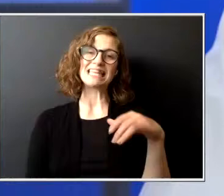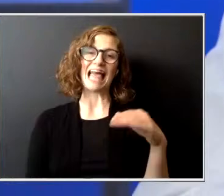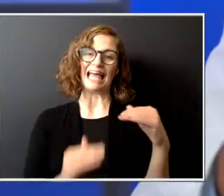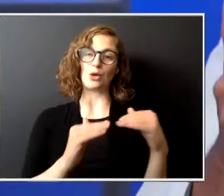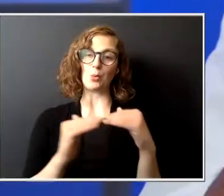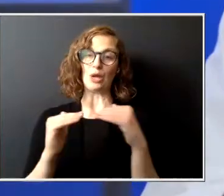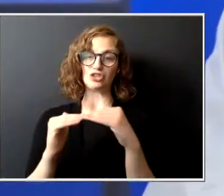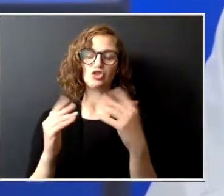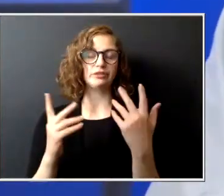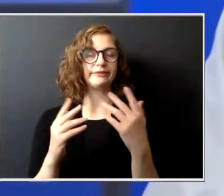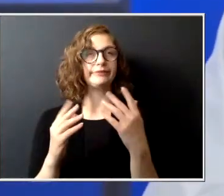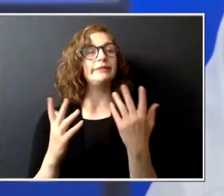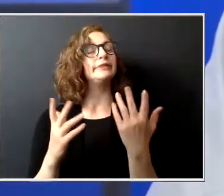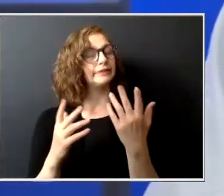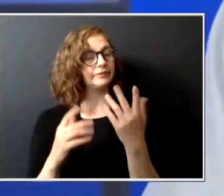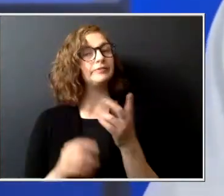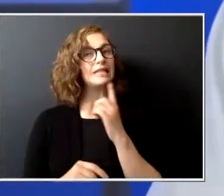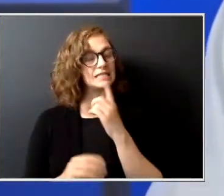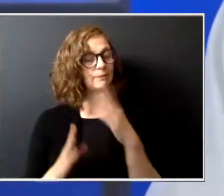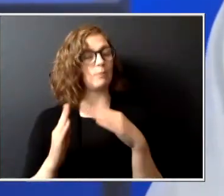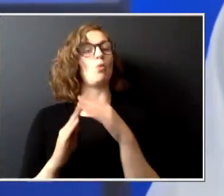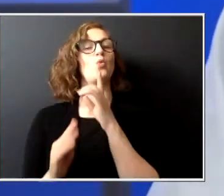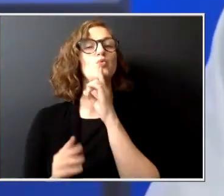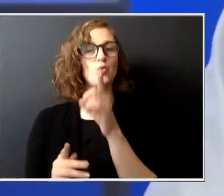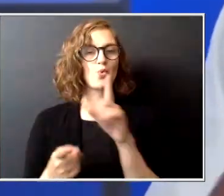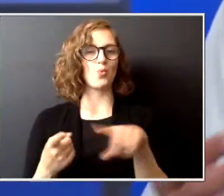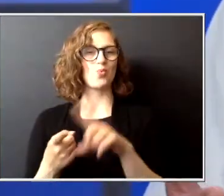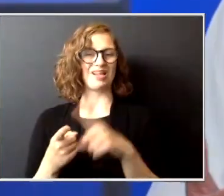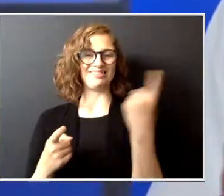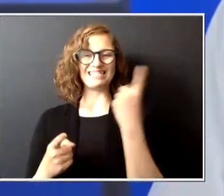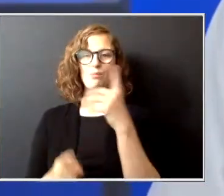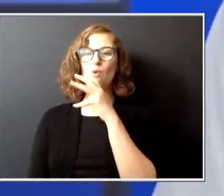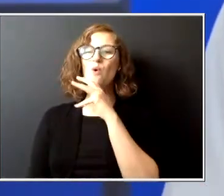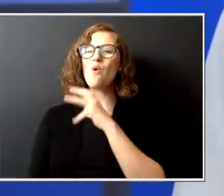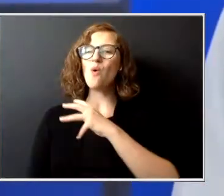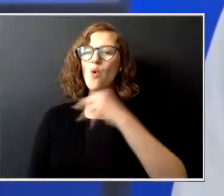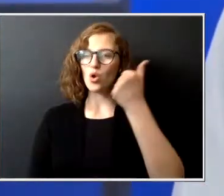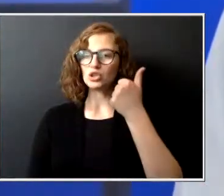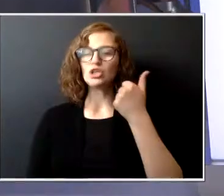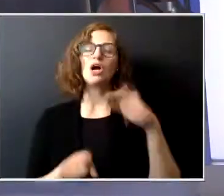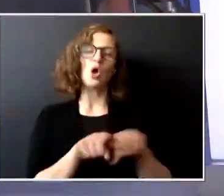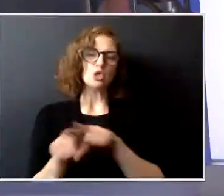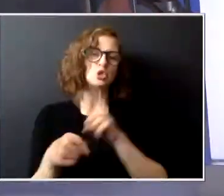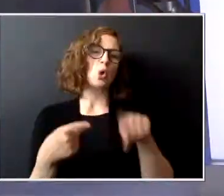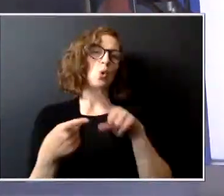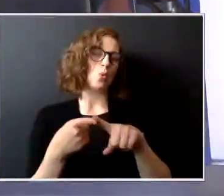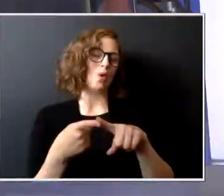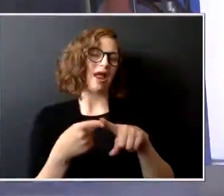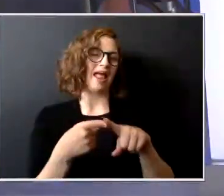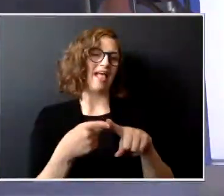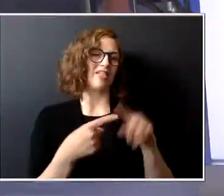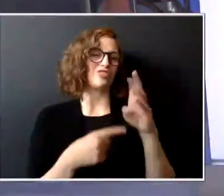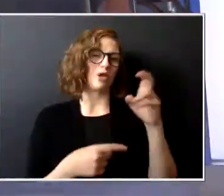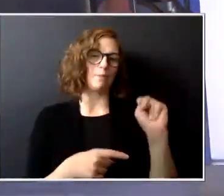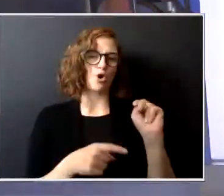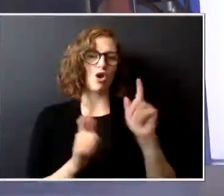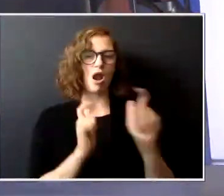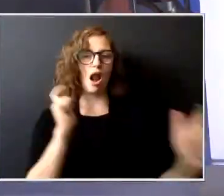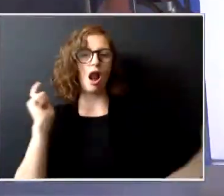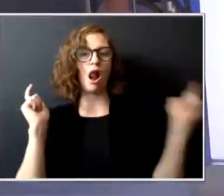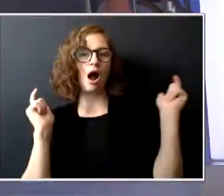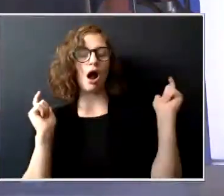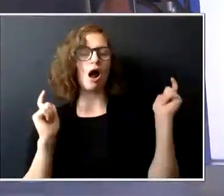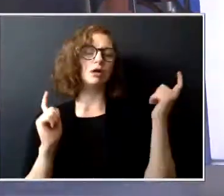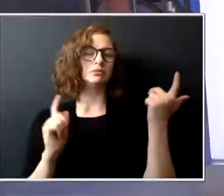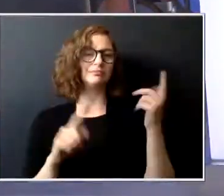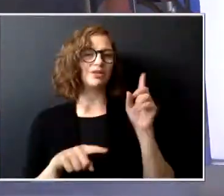with older age and when the burn is much larger. Yeah. Yeah, you can't have an 80% burn injury on the